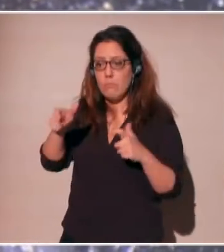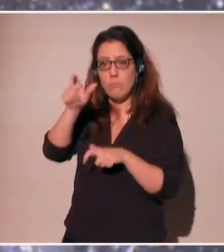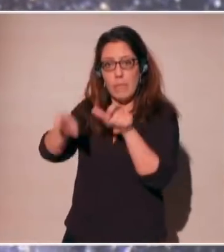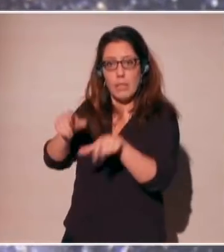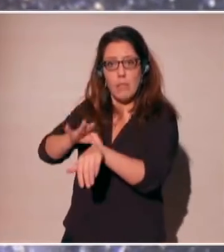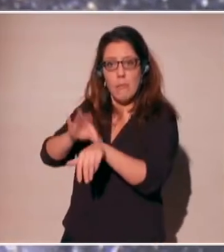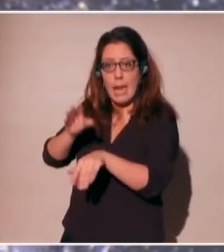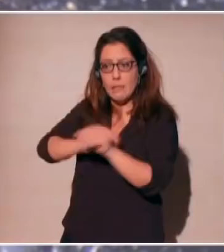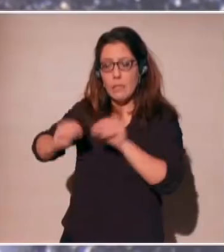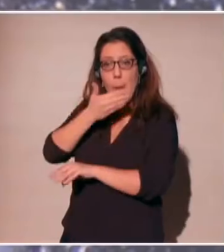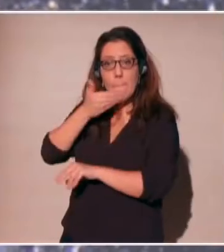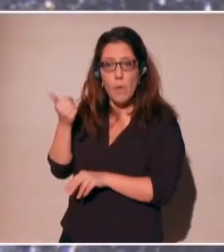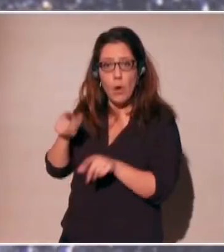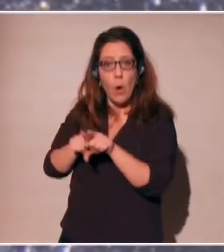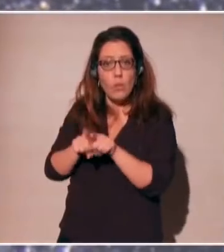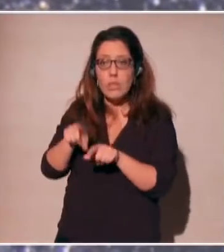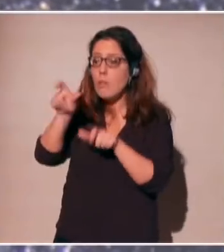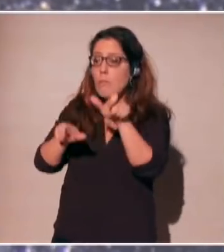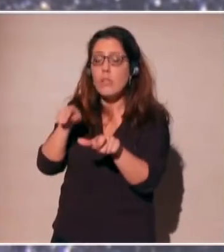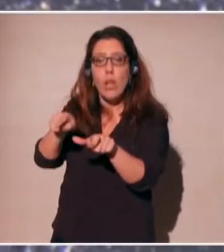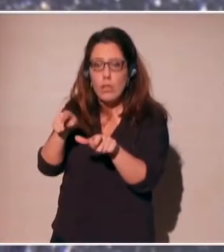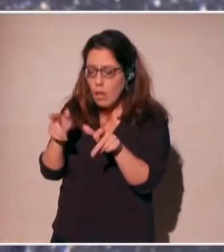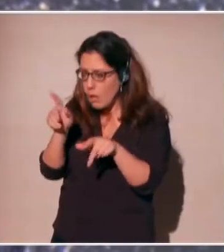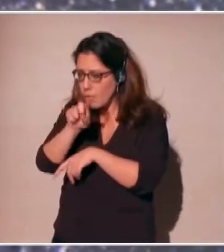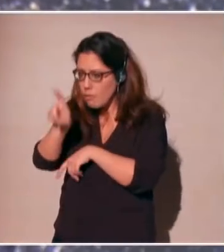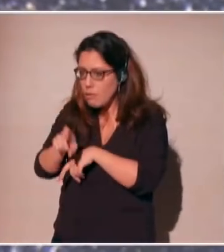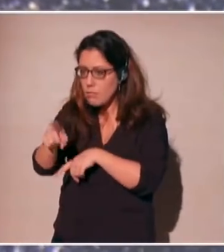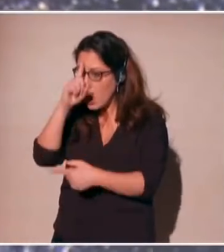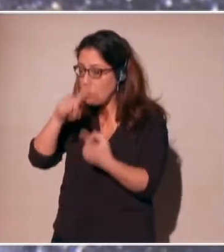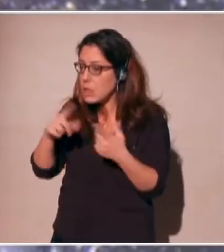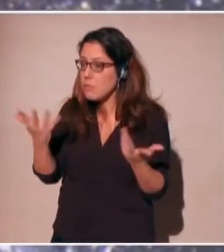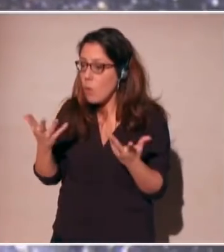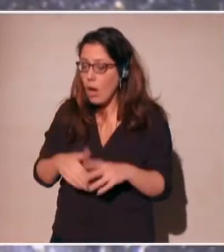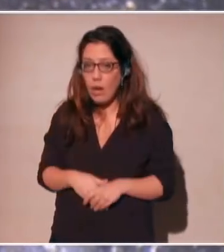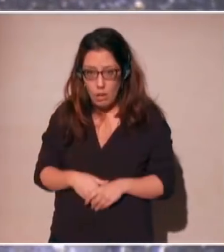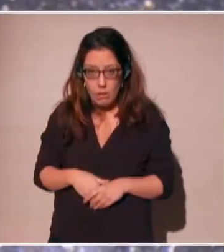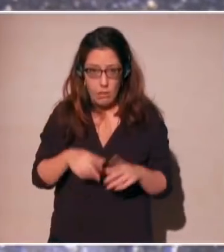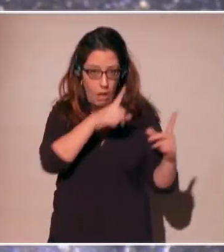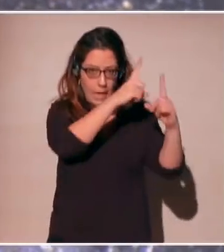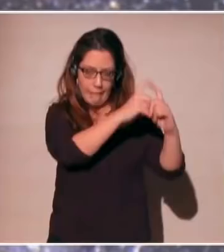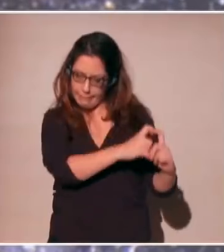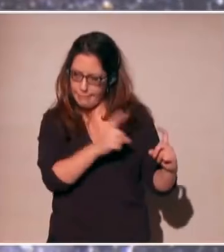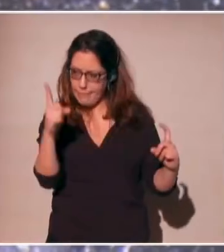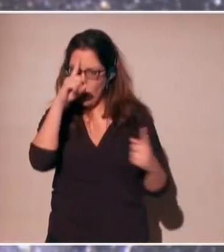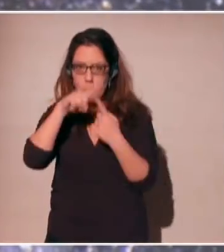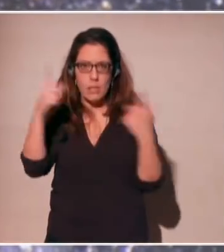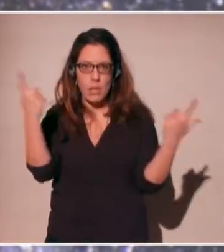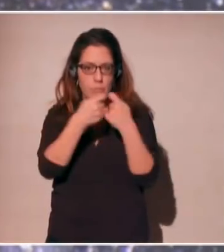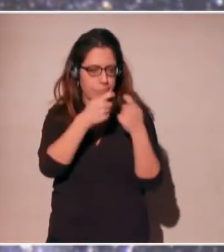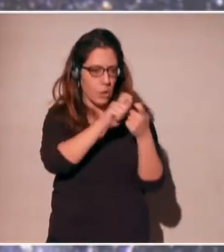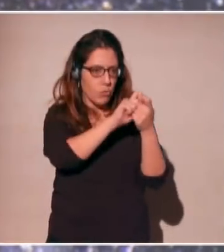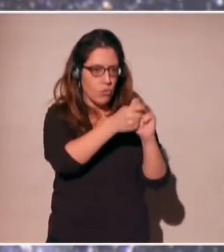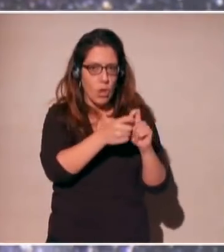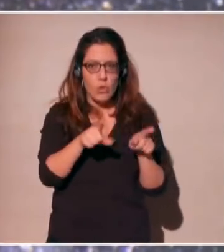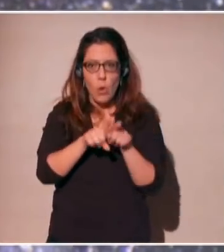And we can change the recommendations accordingly. And indeed, we've introduced this option into this specific attempt, and what we saw,